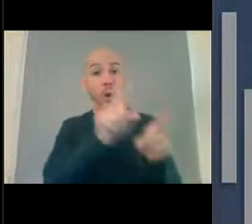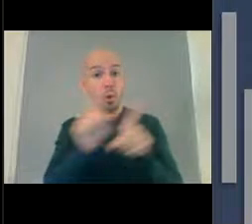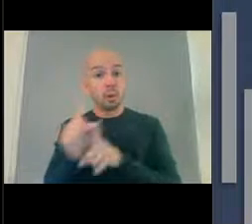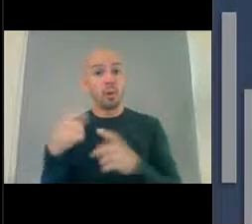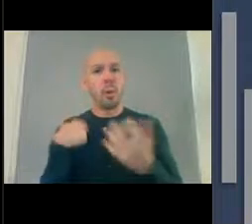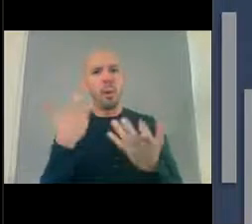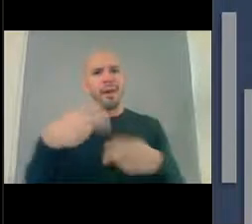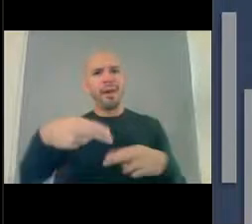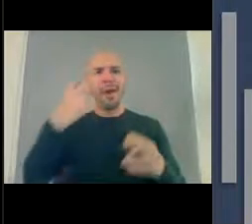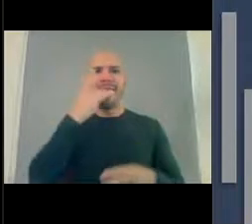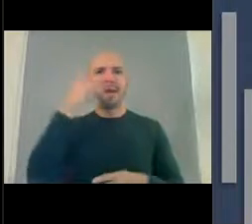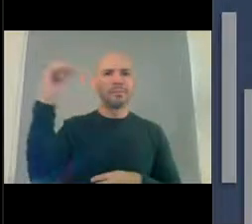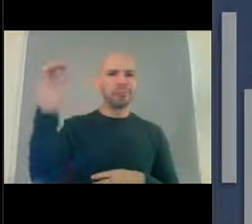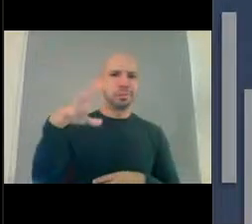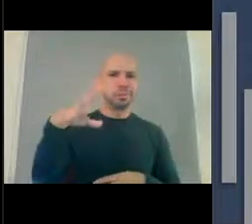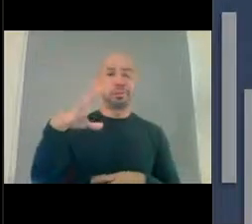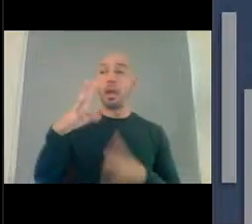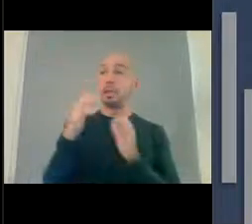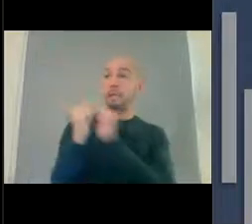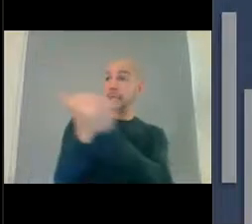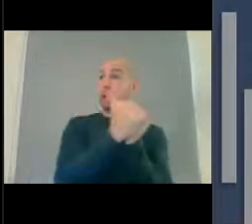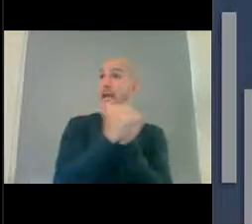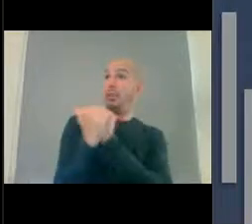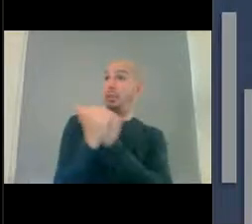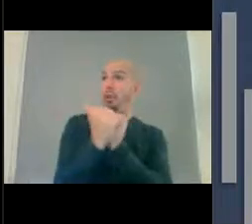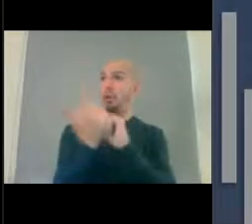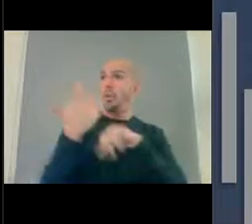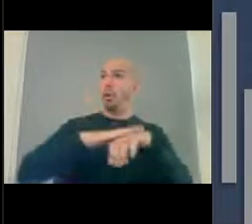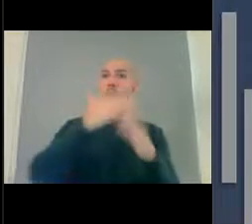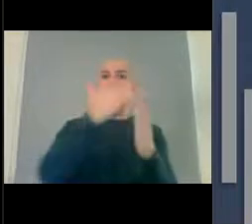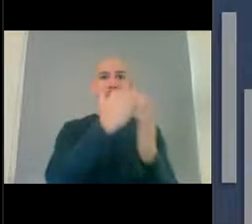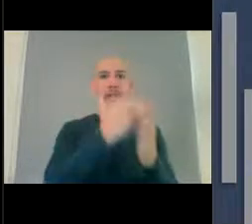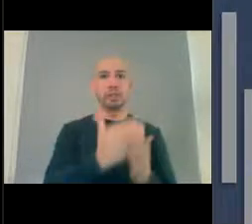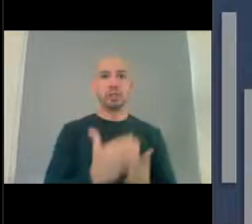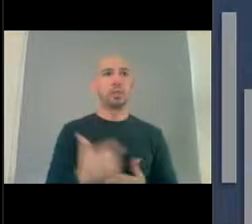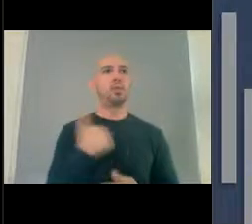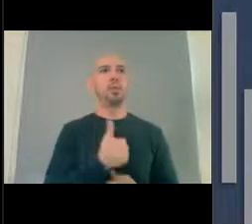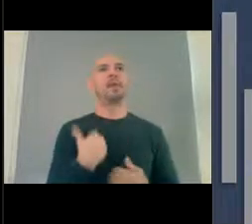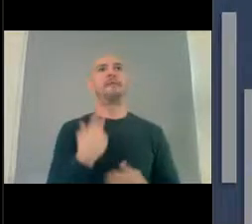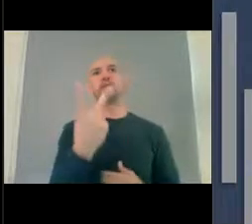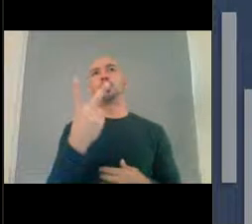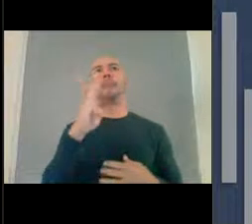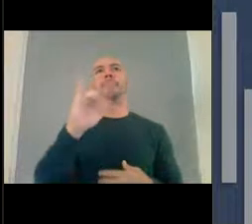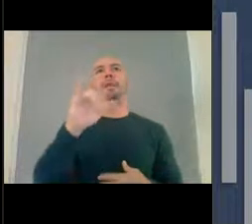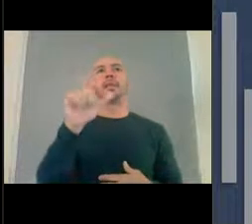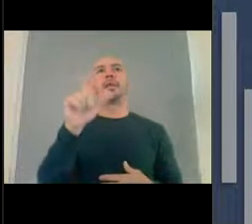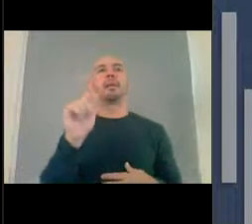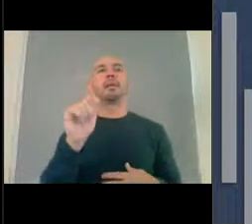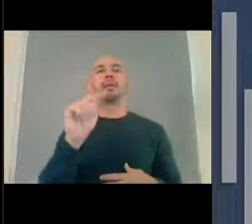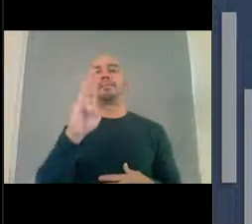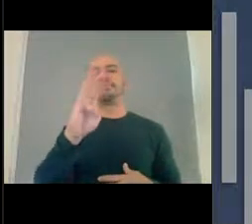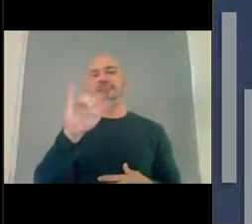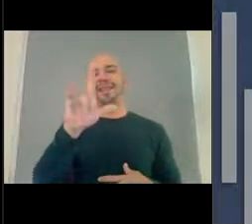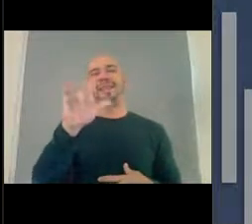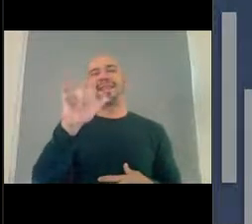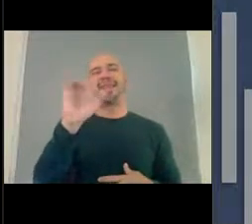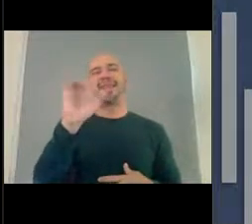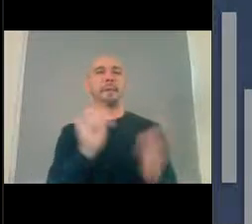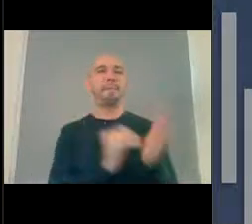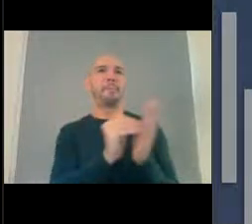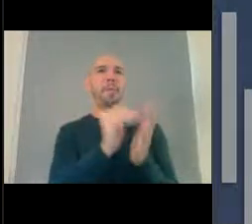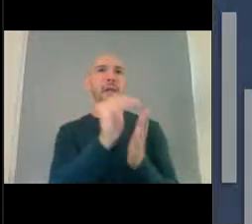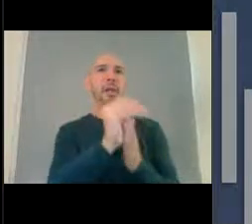is altogether on our agenda we have two billion in project allocations this month which will create over 25 000